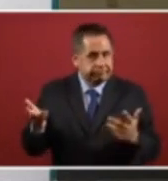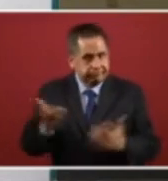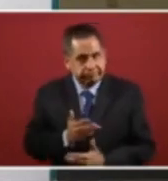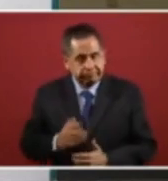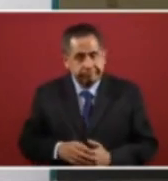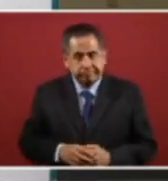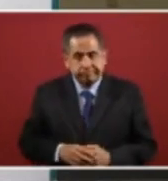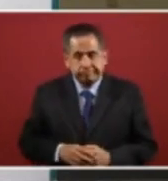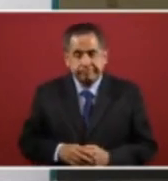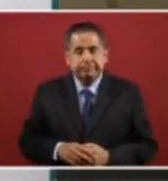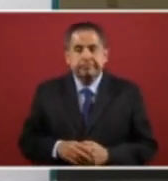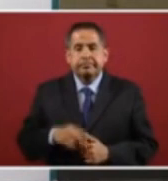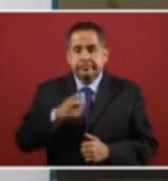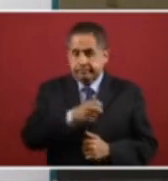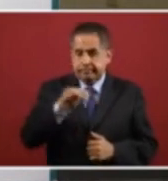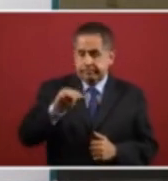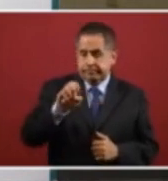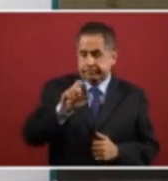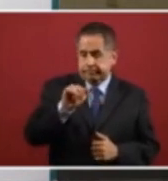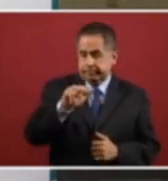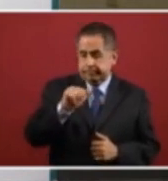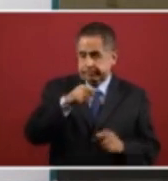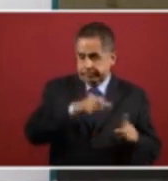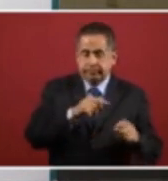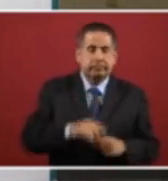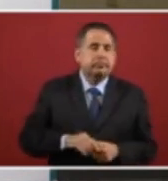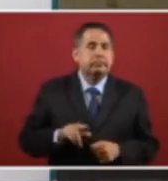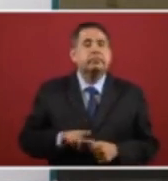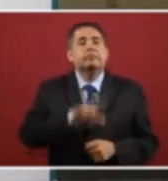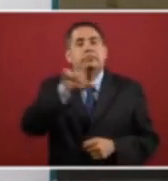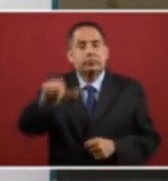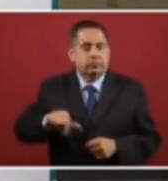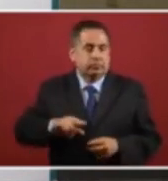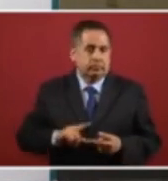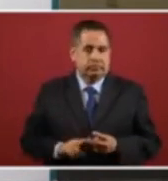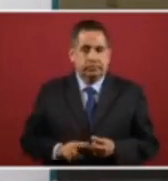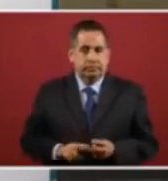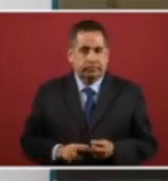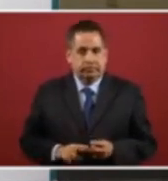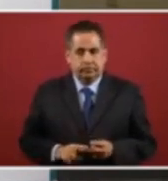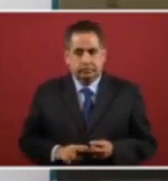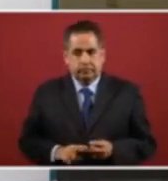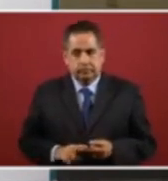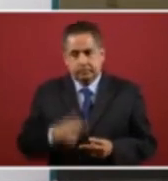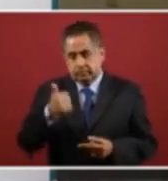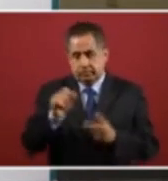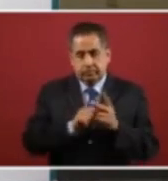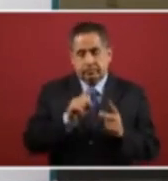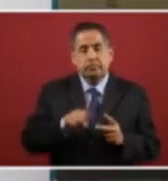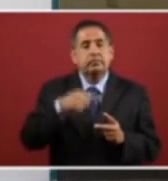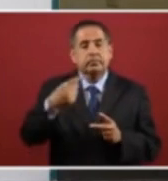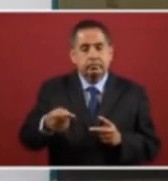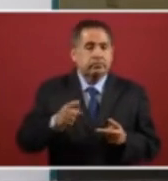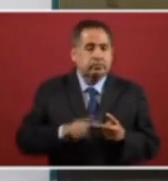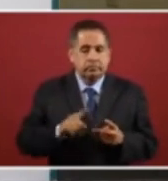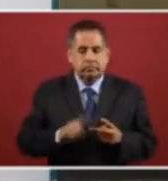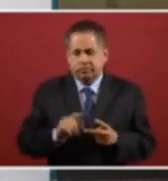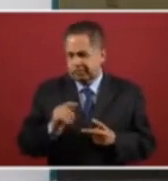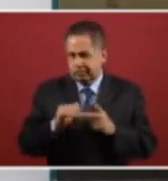Eso, this Mexicana. Was Mexicana. Viene después, and then after that, a los seis años, 3 years